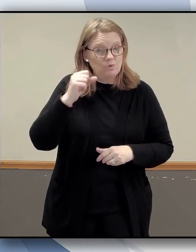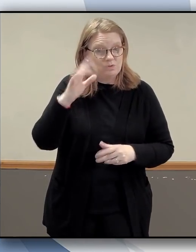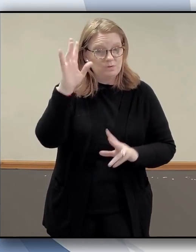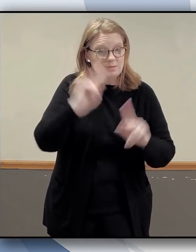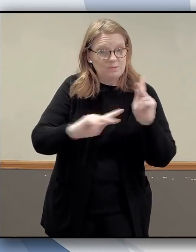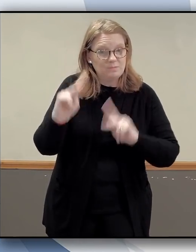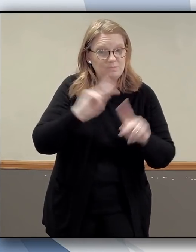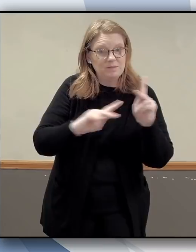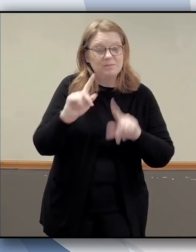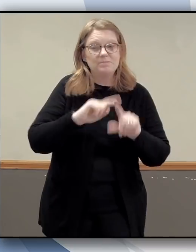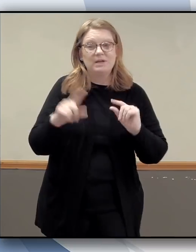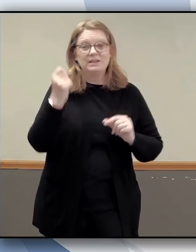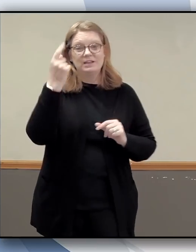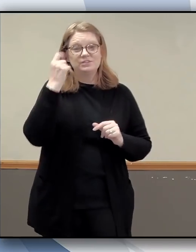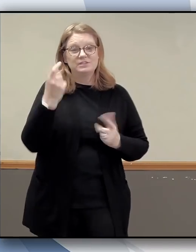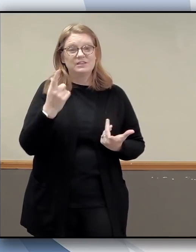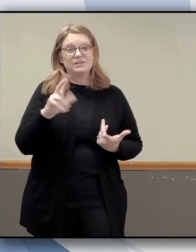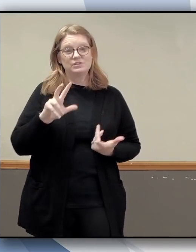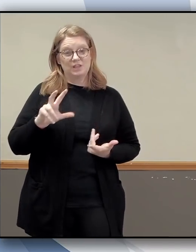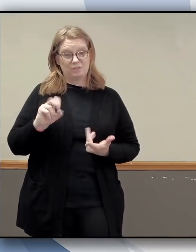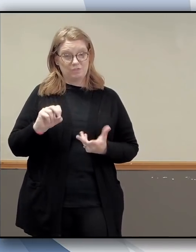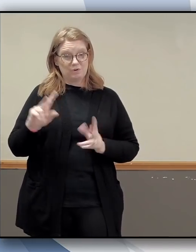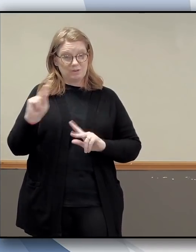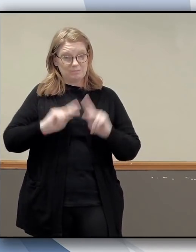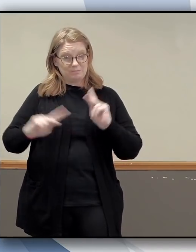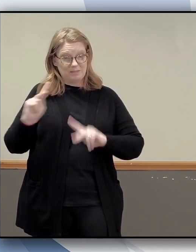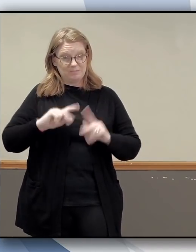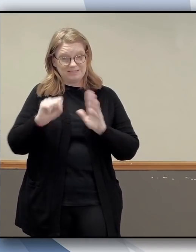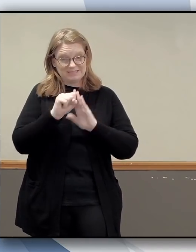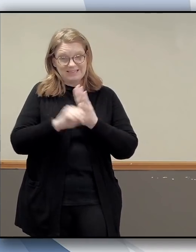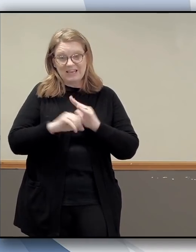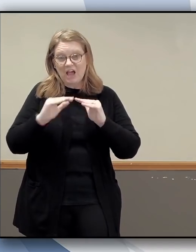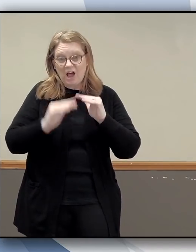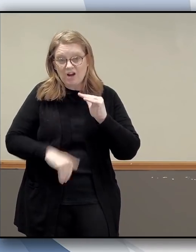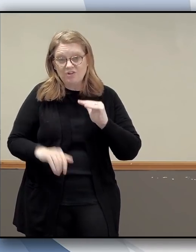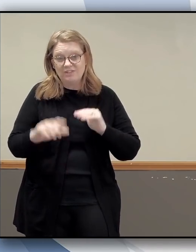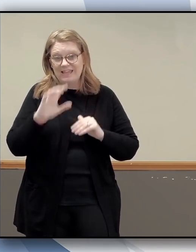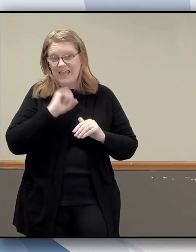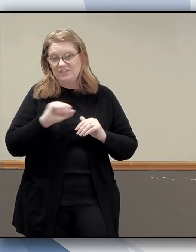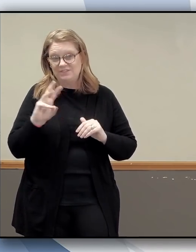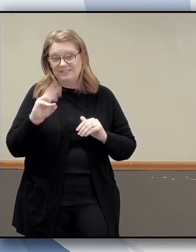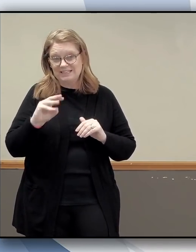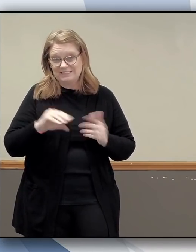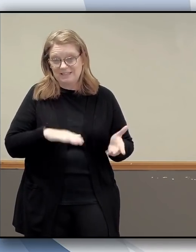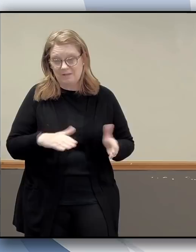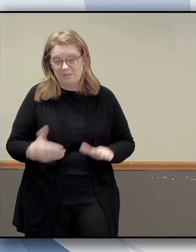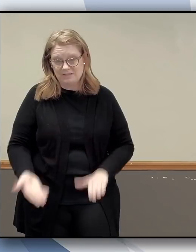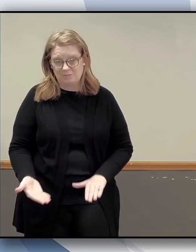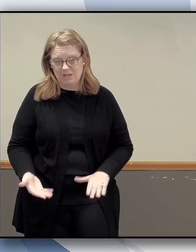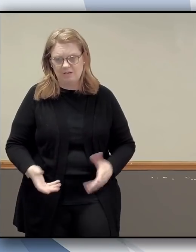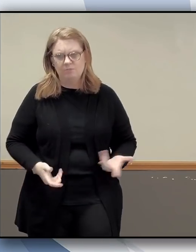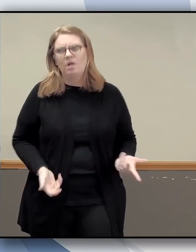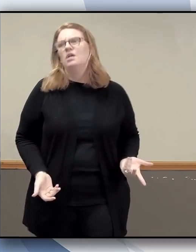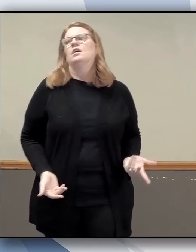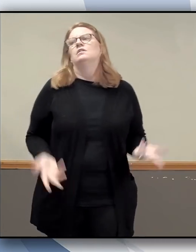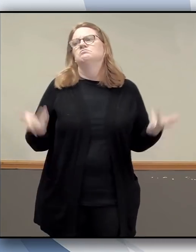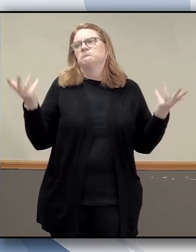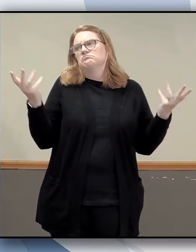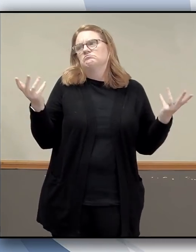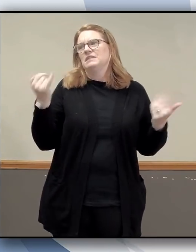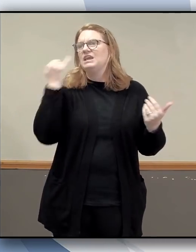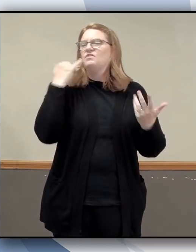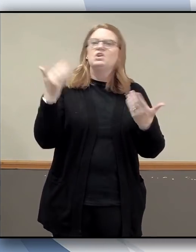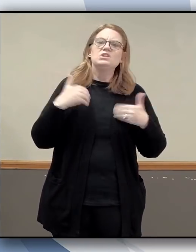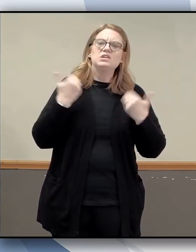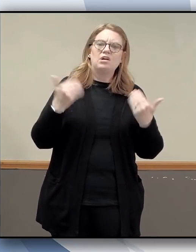understand that there are 30 people in our state who under the age of 60 who have passed away. And if people say, well, if you're